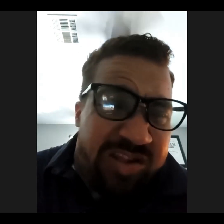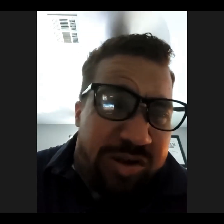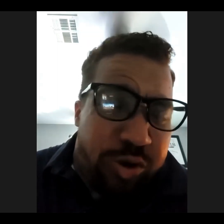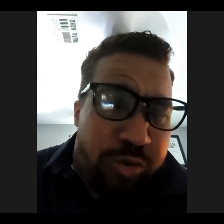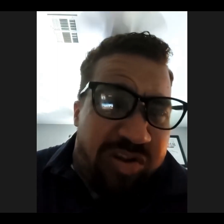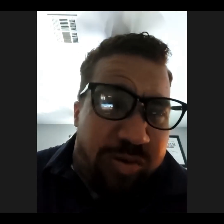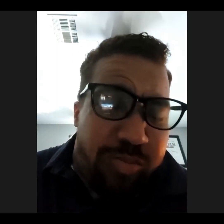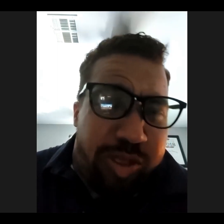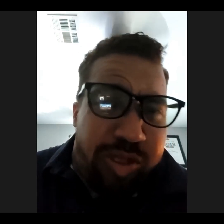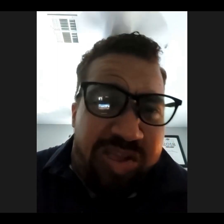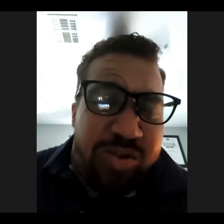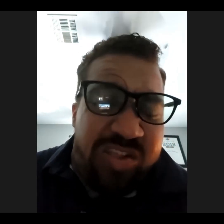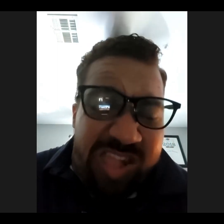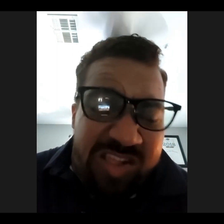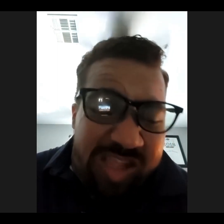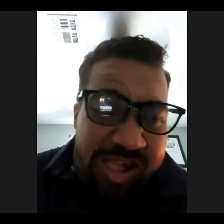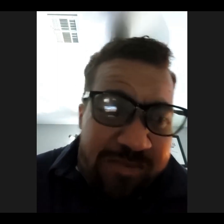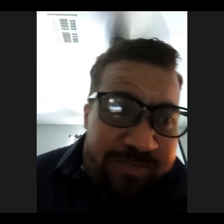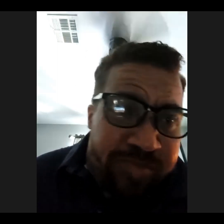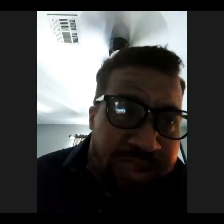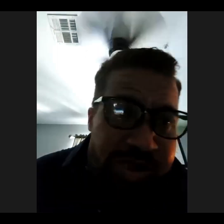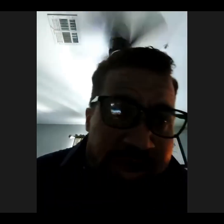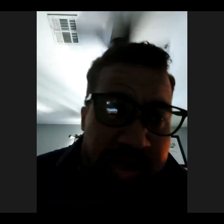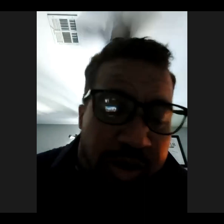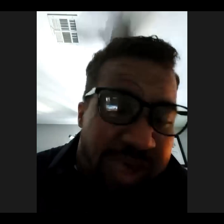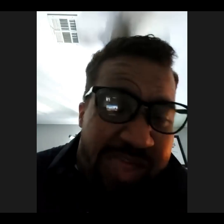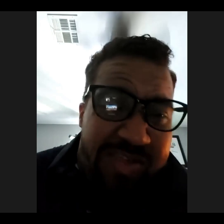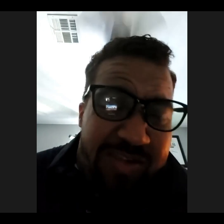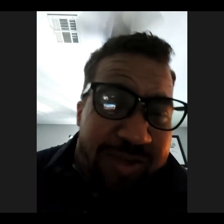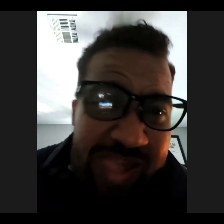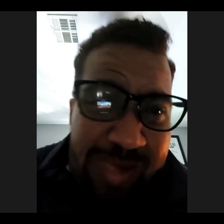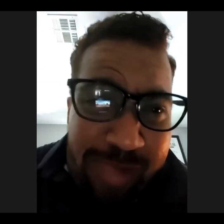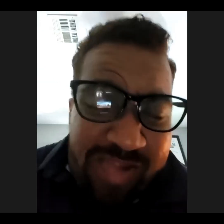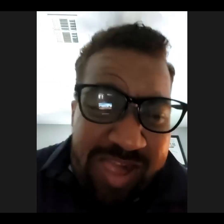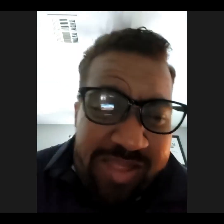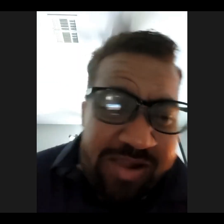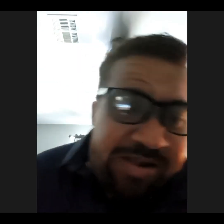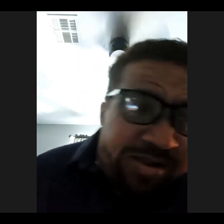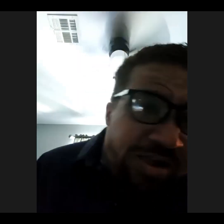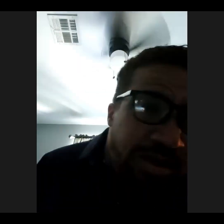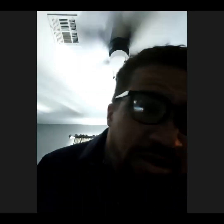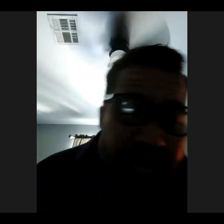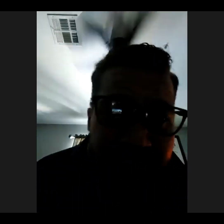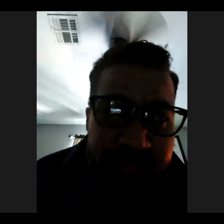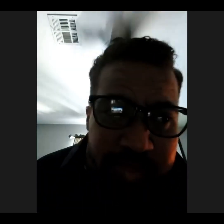started to go to Ability 360. It had a different name back then.